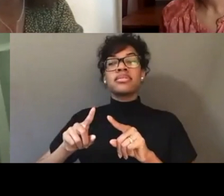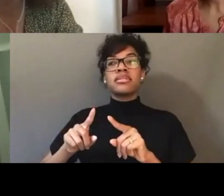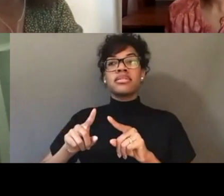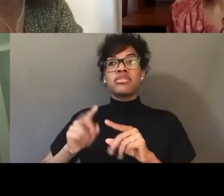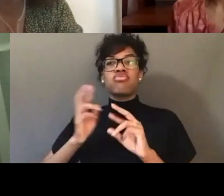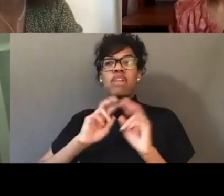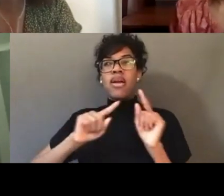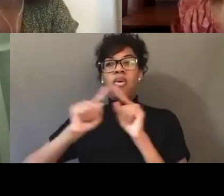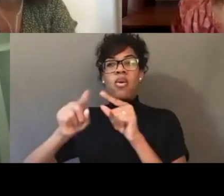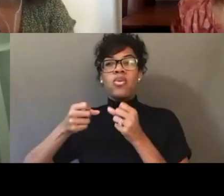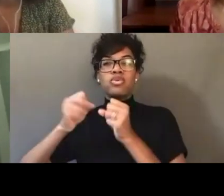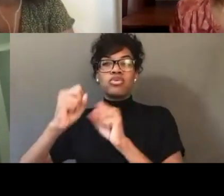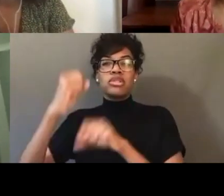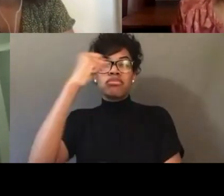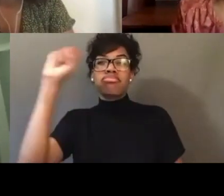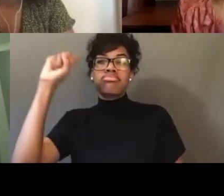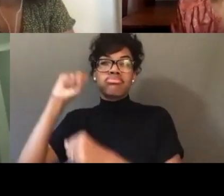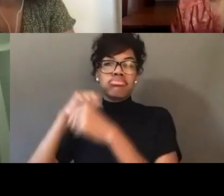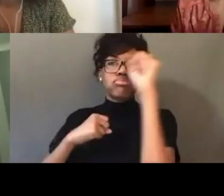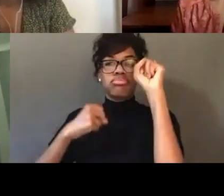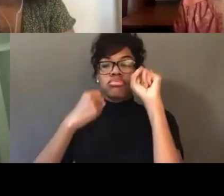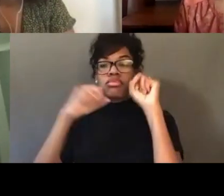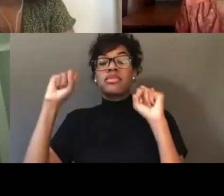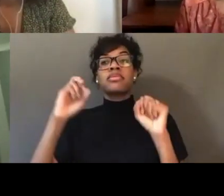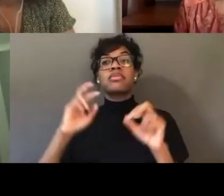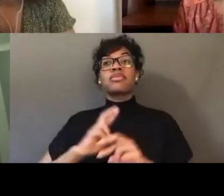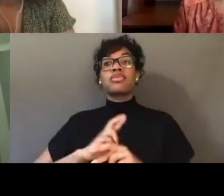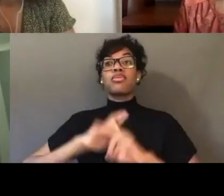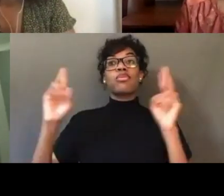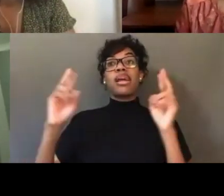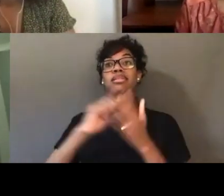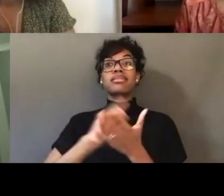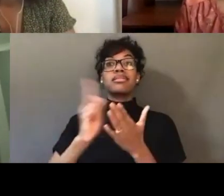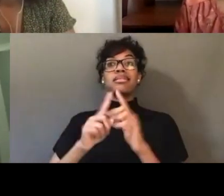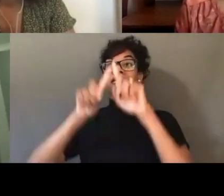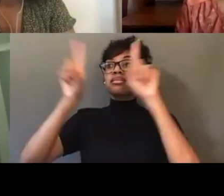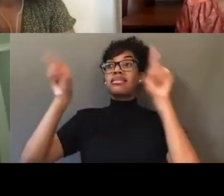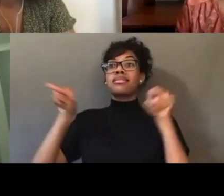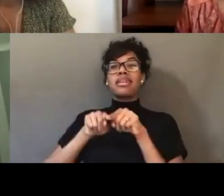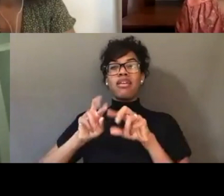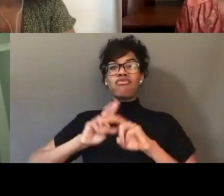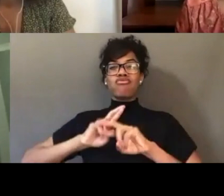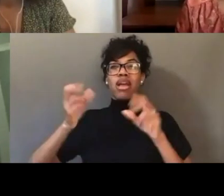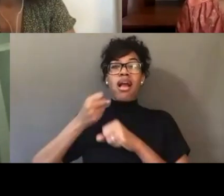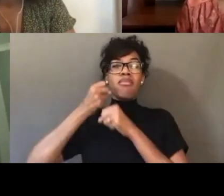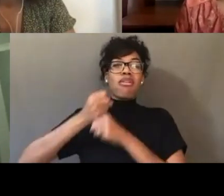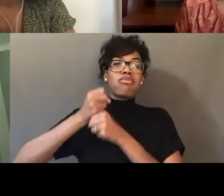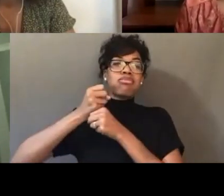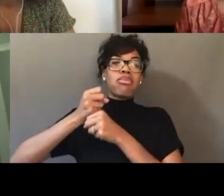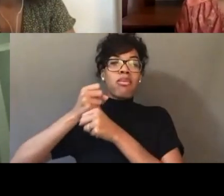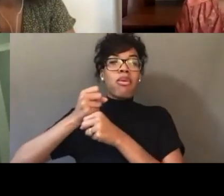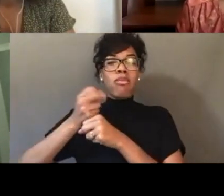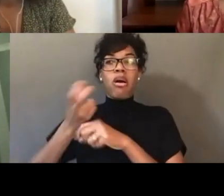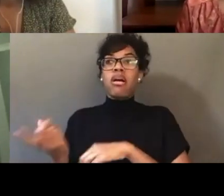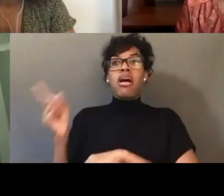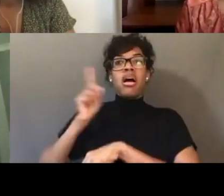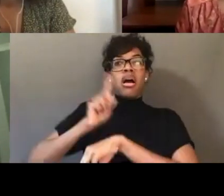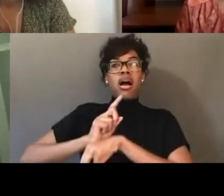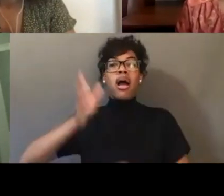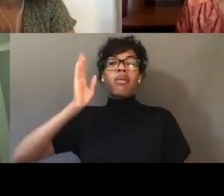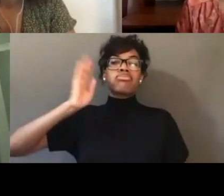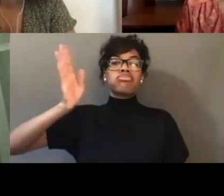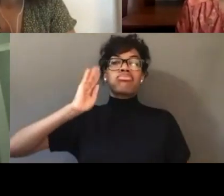Folks design, you know, your protest signs and you hit the rallies and you give the fiery speeches. I've seen that.